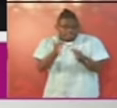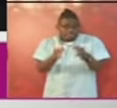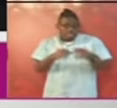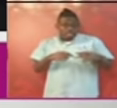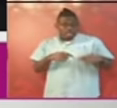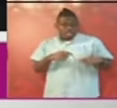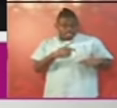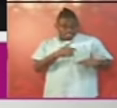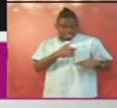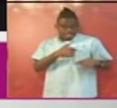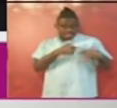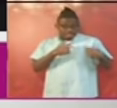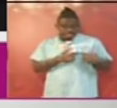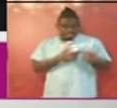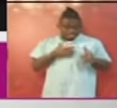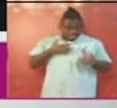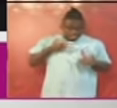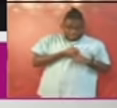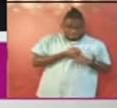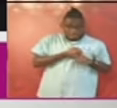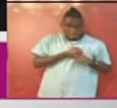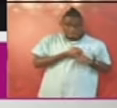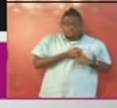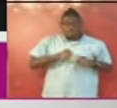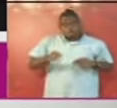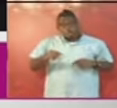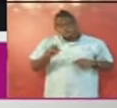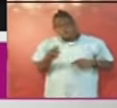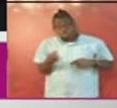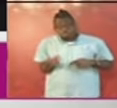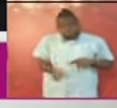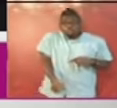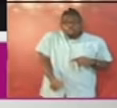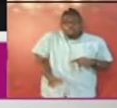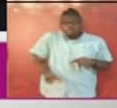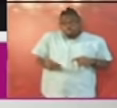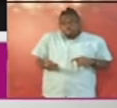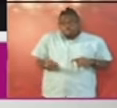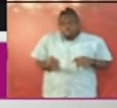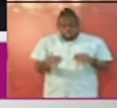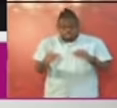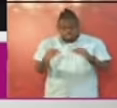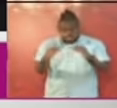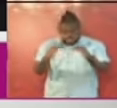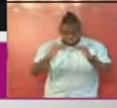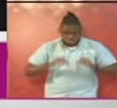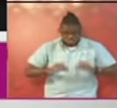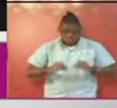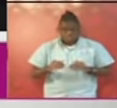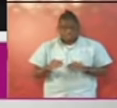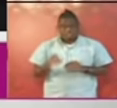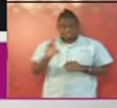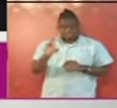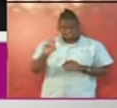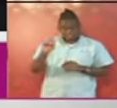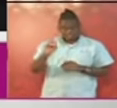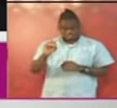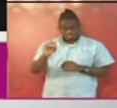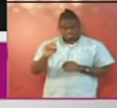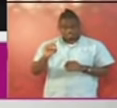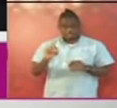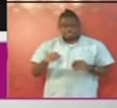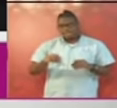stroke, your goal may be even lower than that to lower the risk, perhaps under 70. There is another type of fat